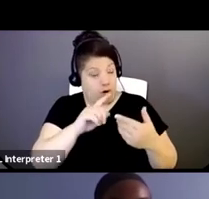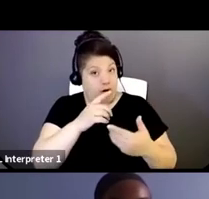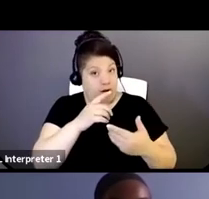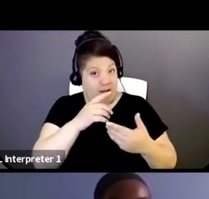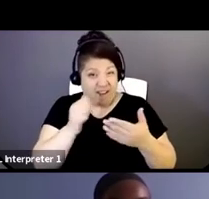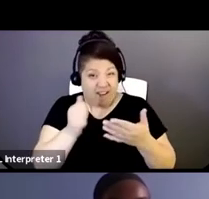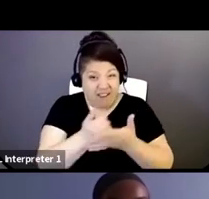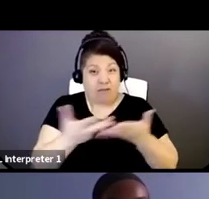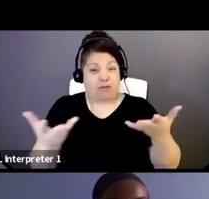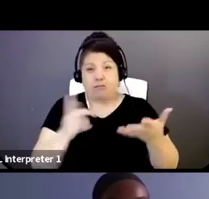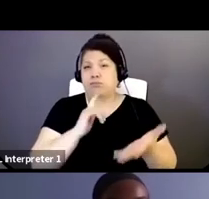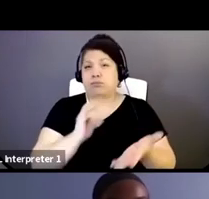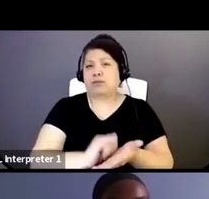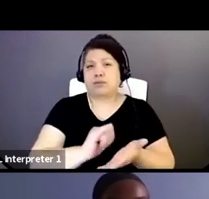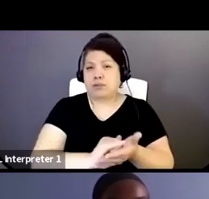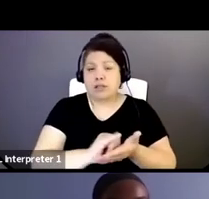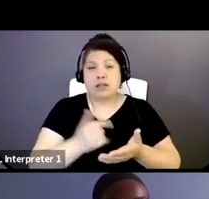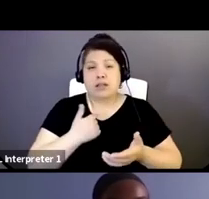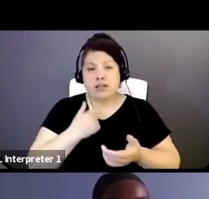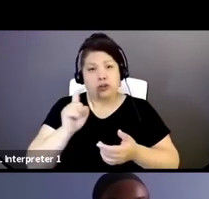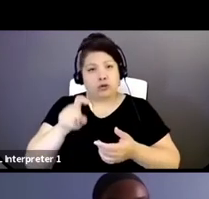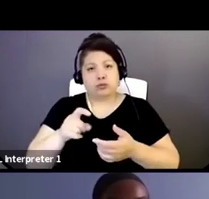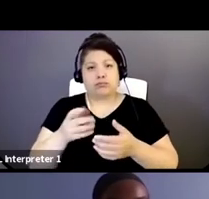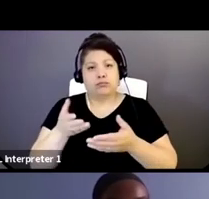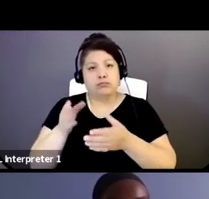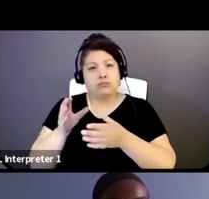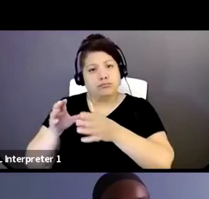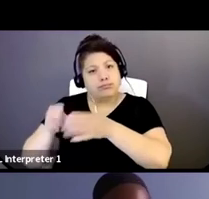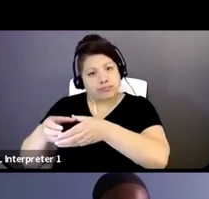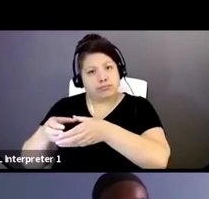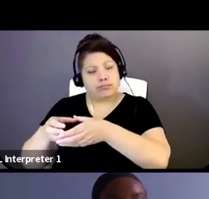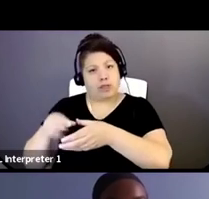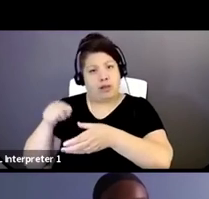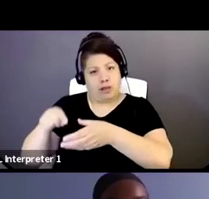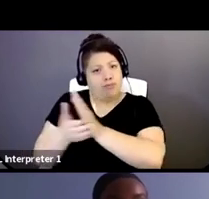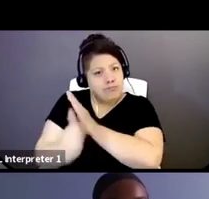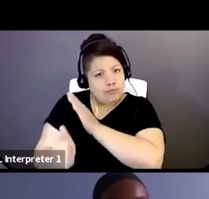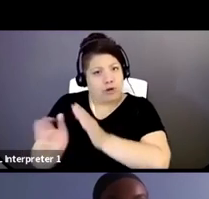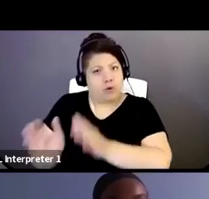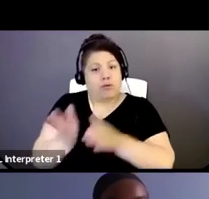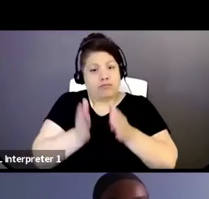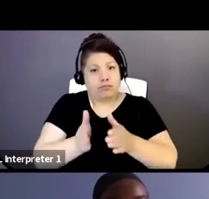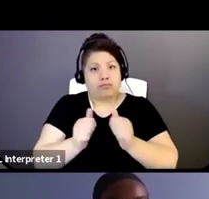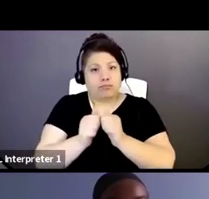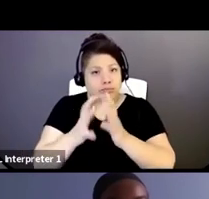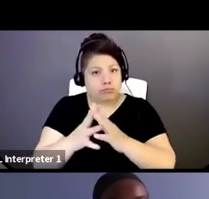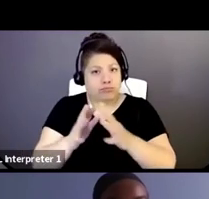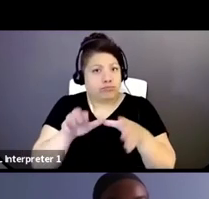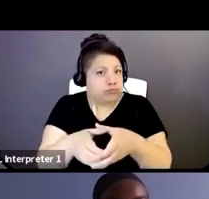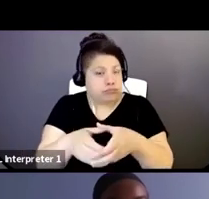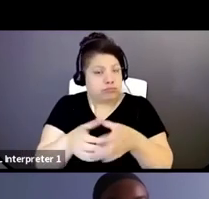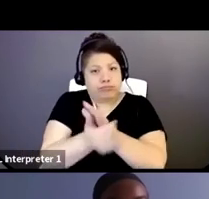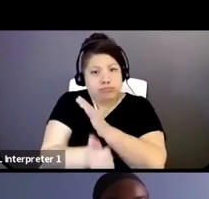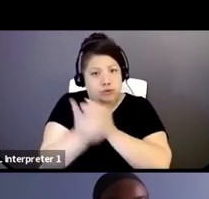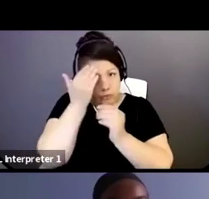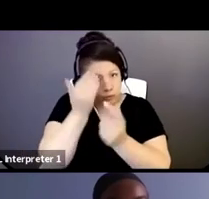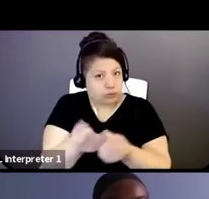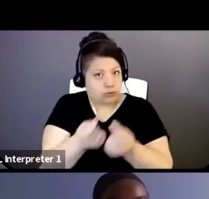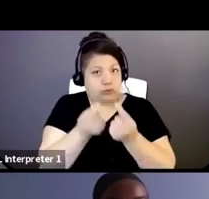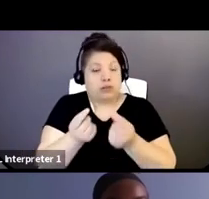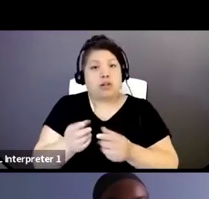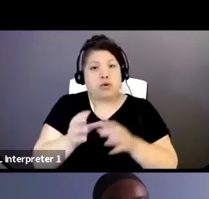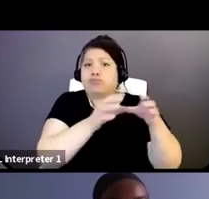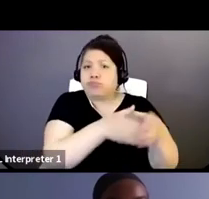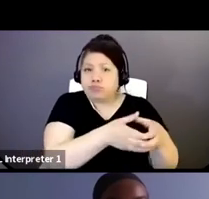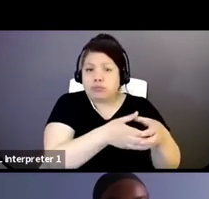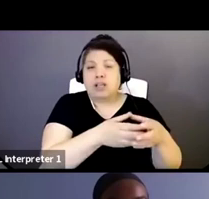different people, different training for each department. And of course, in those situations,